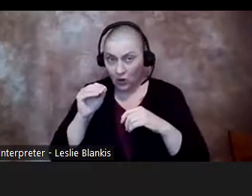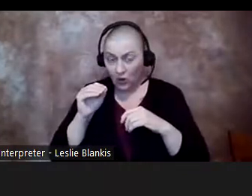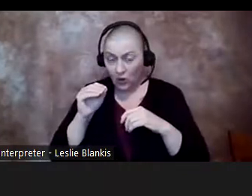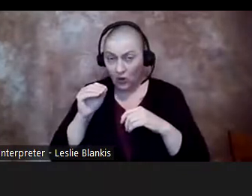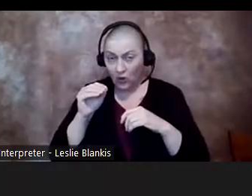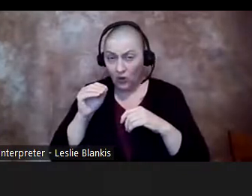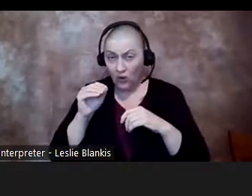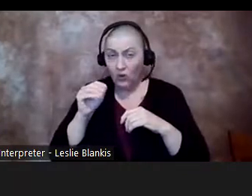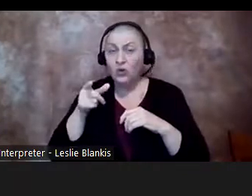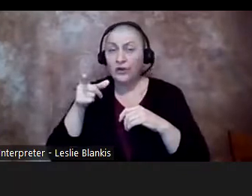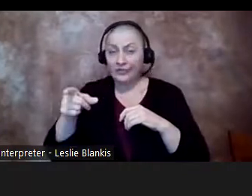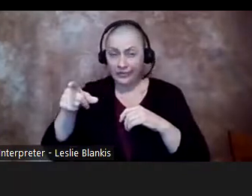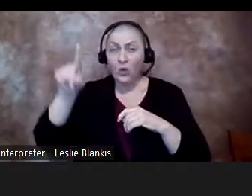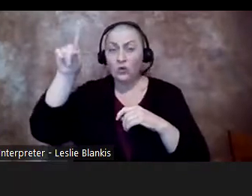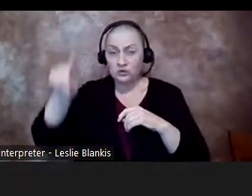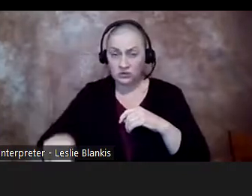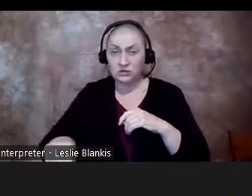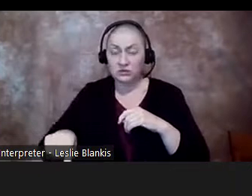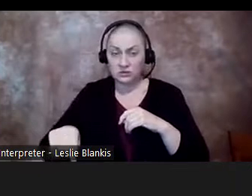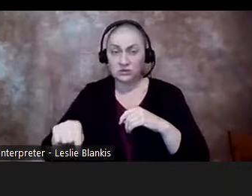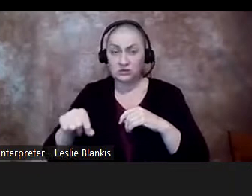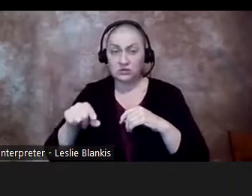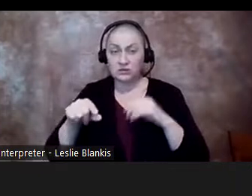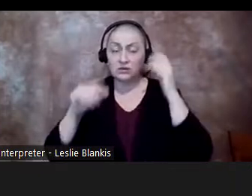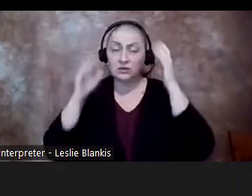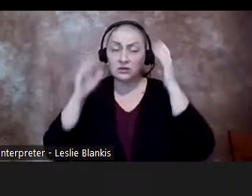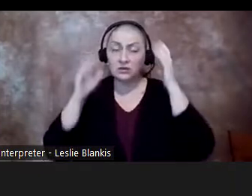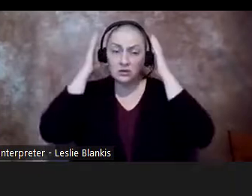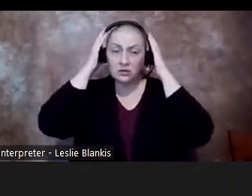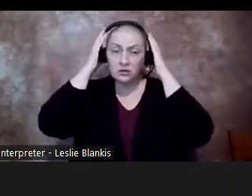updates that makes old information irrelevant.